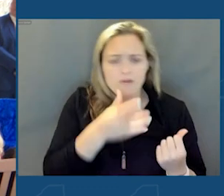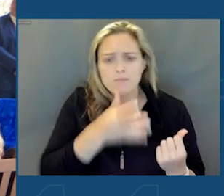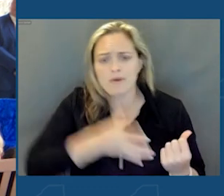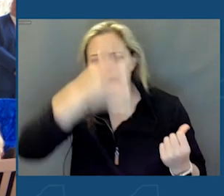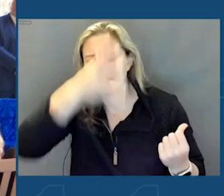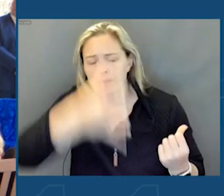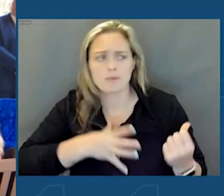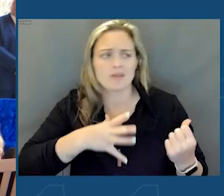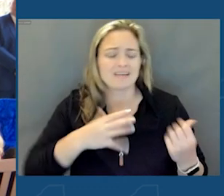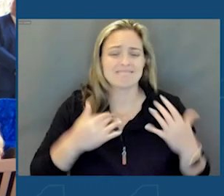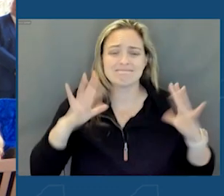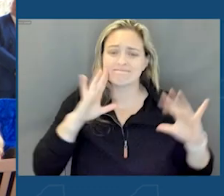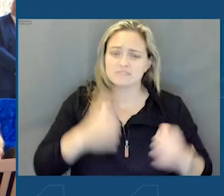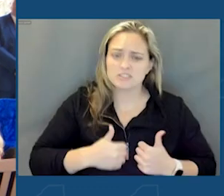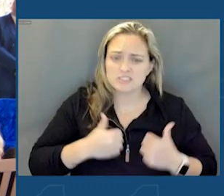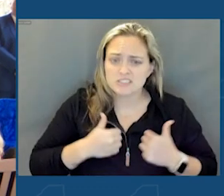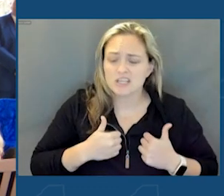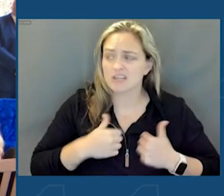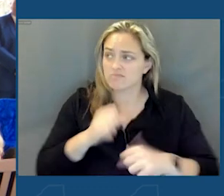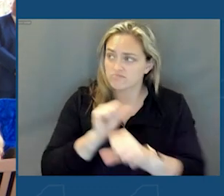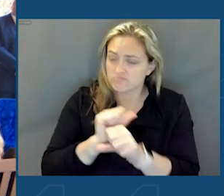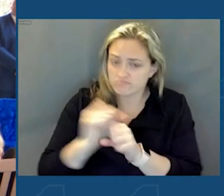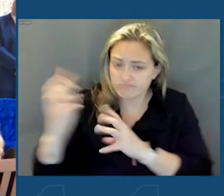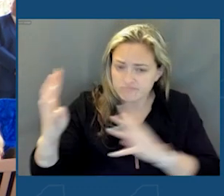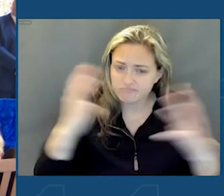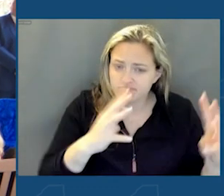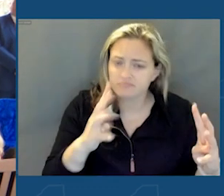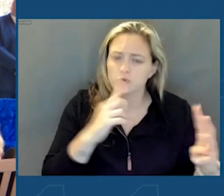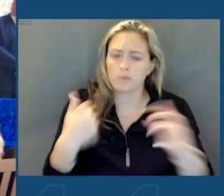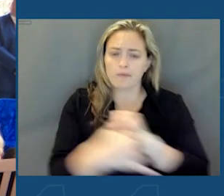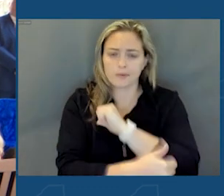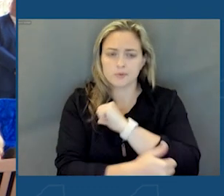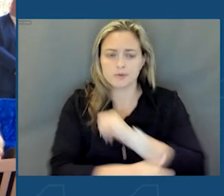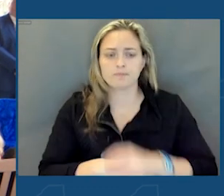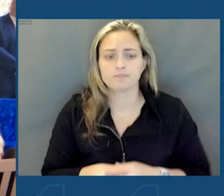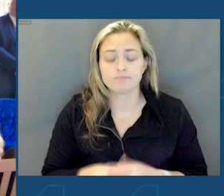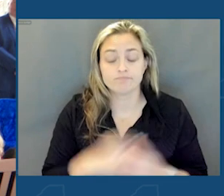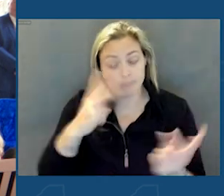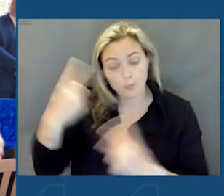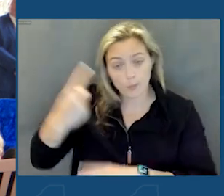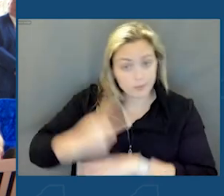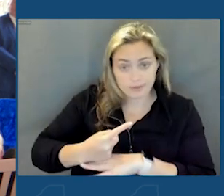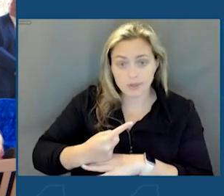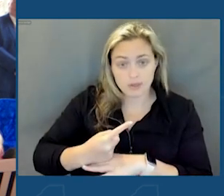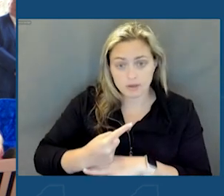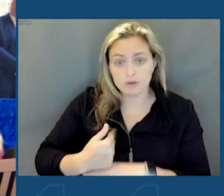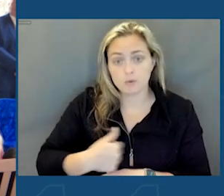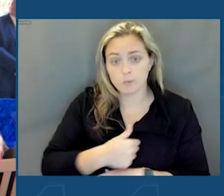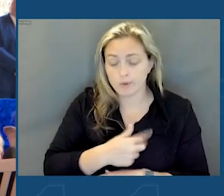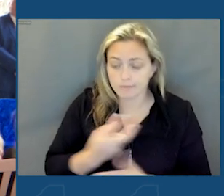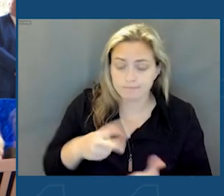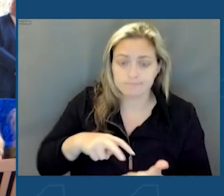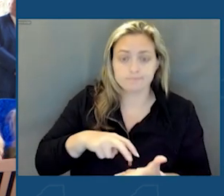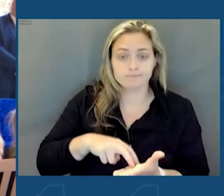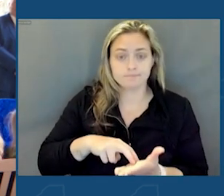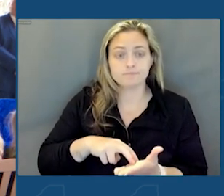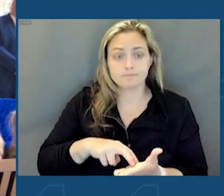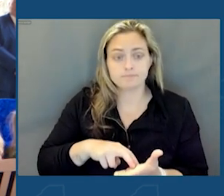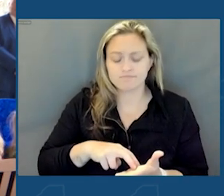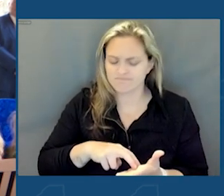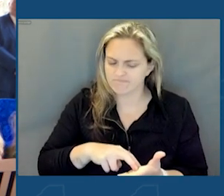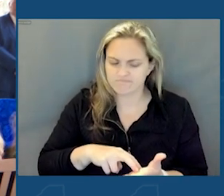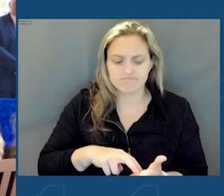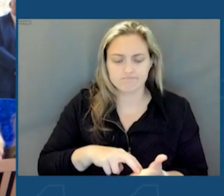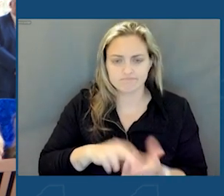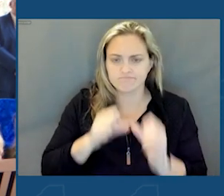their lives in service to our great nation. This Memorial Day, we are standing on hallowed ground in